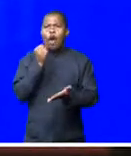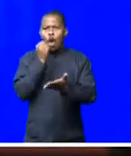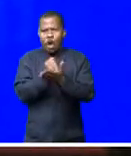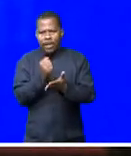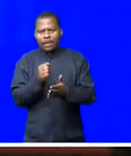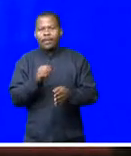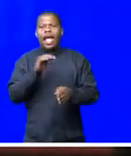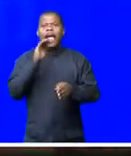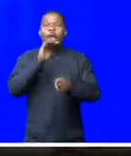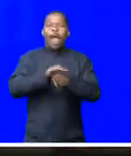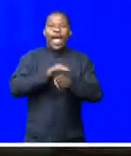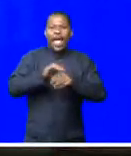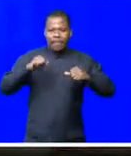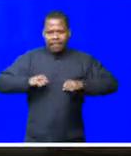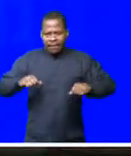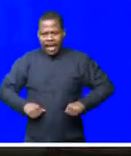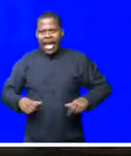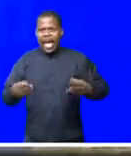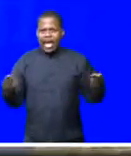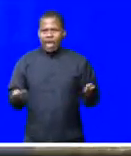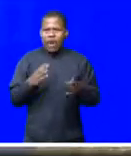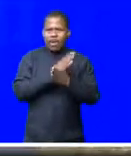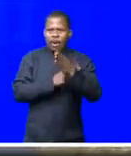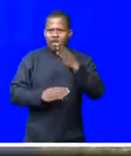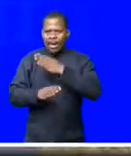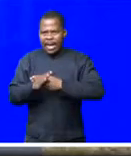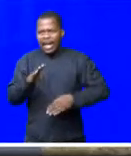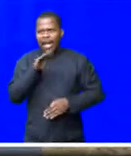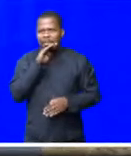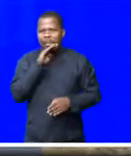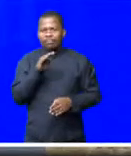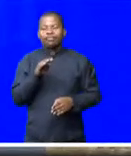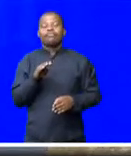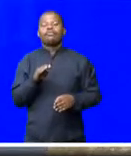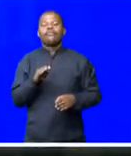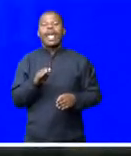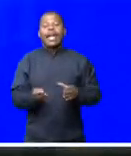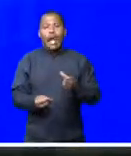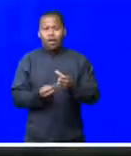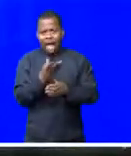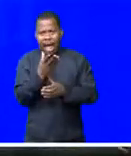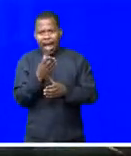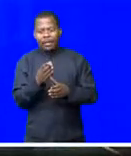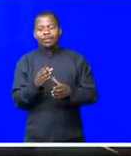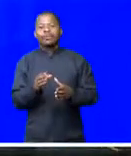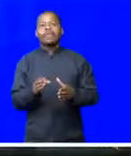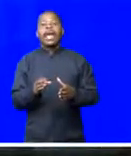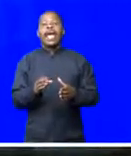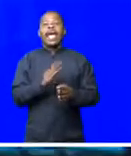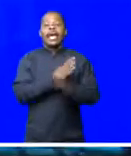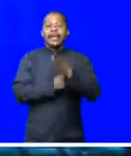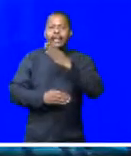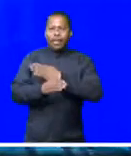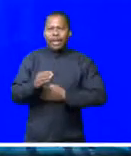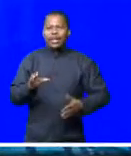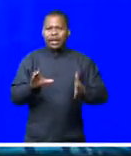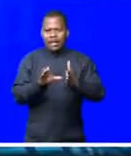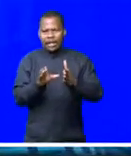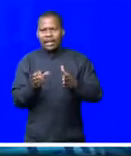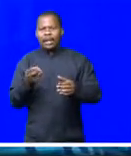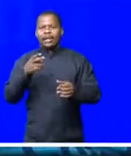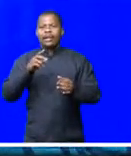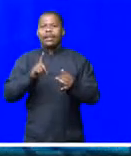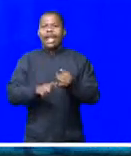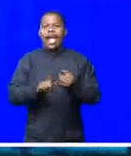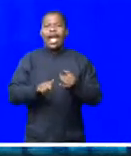inhlala kahle yebantfu labakhubatekile lisebenta kusungula libandla letawunaka Tindzaba tebantfu labakhubatekile kufa ekhathi bantfu